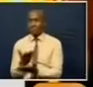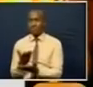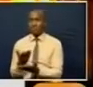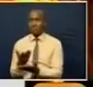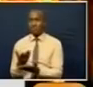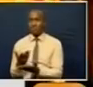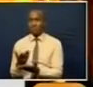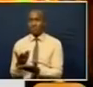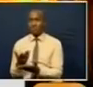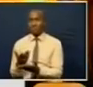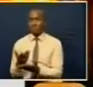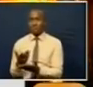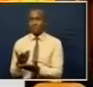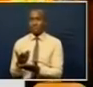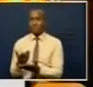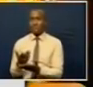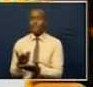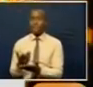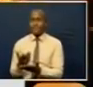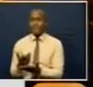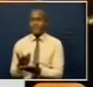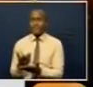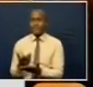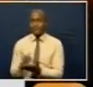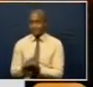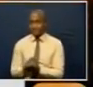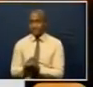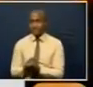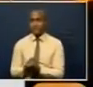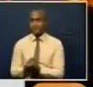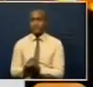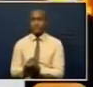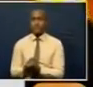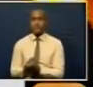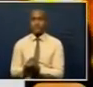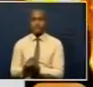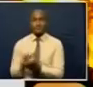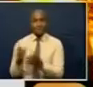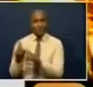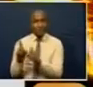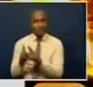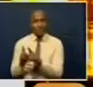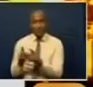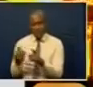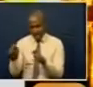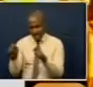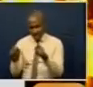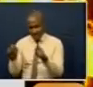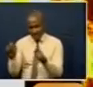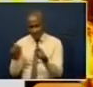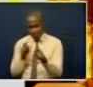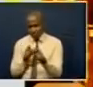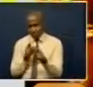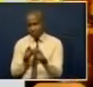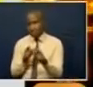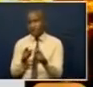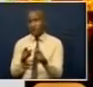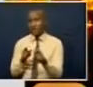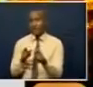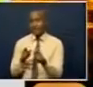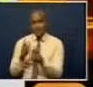know. And one of the areas we're going to exercise a lot of oversight on then is also the administration, because